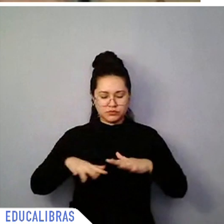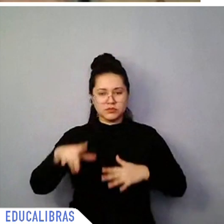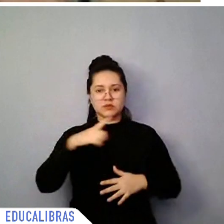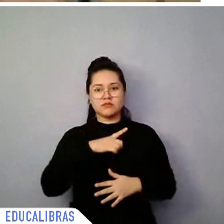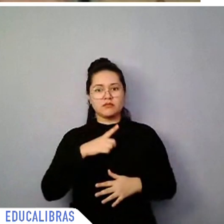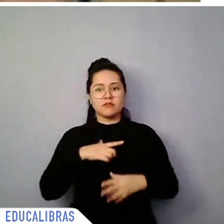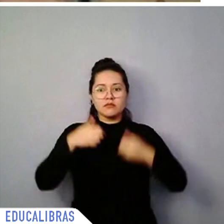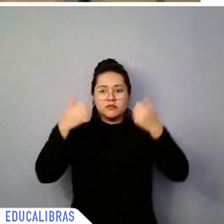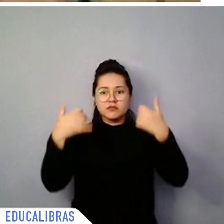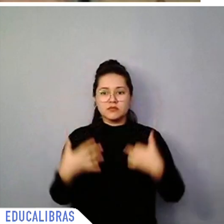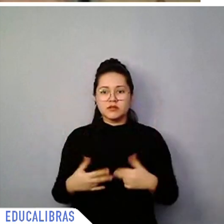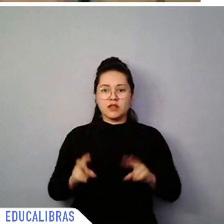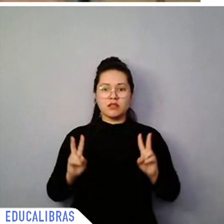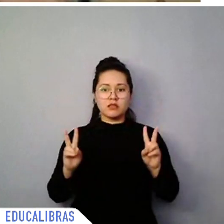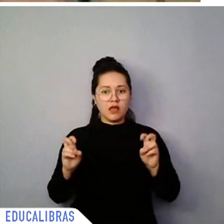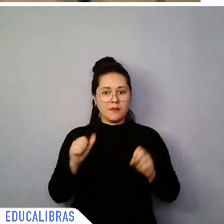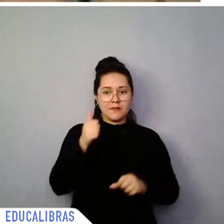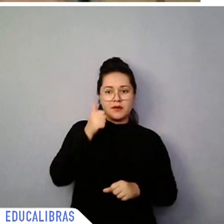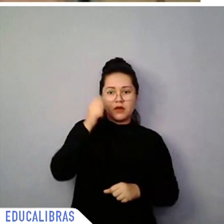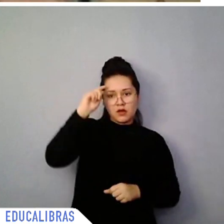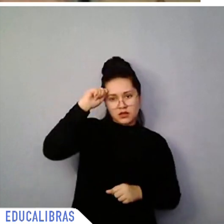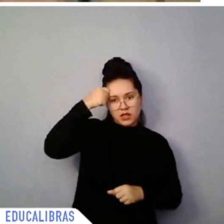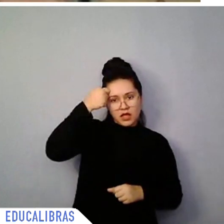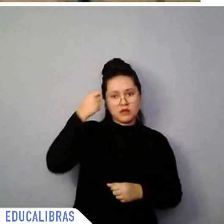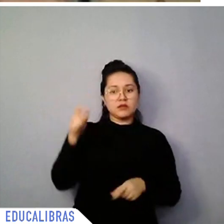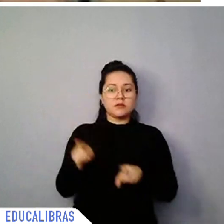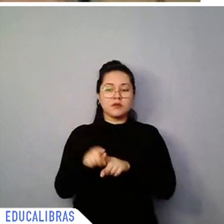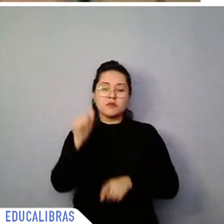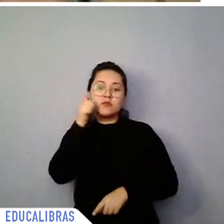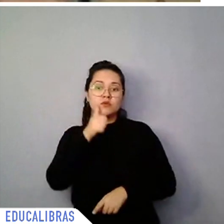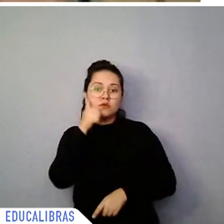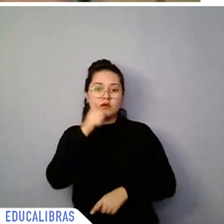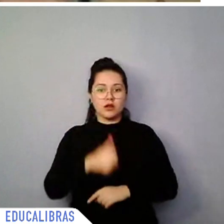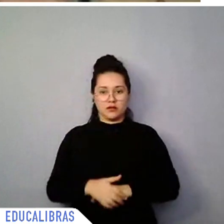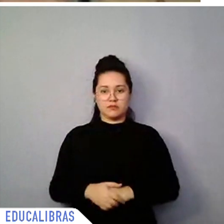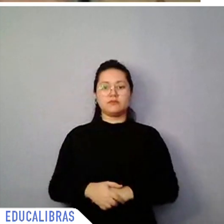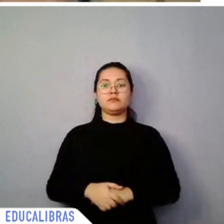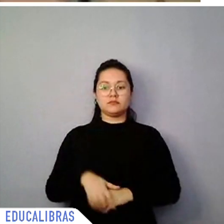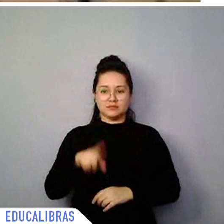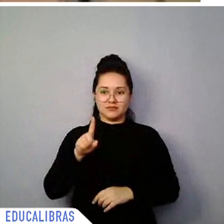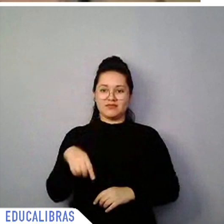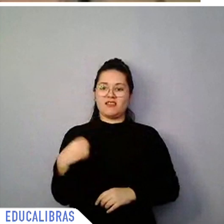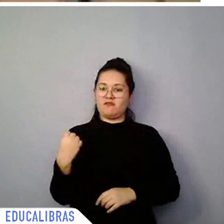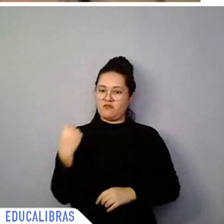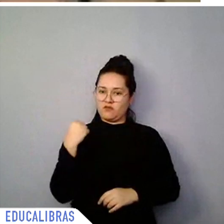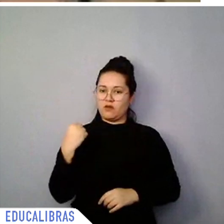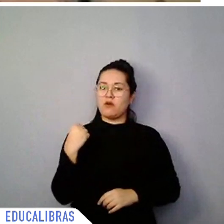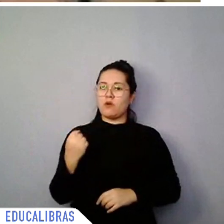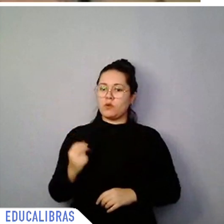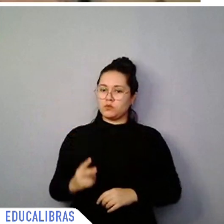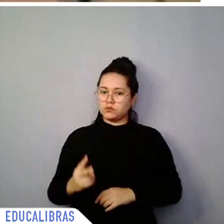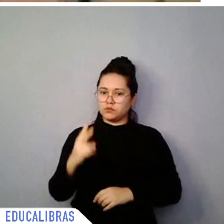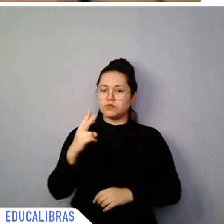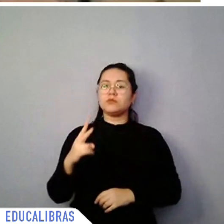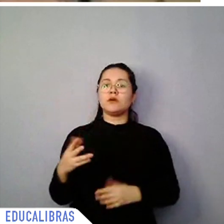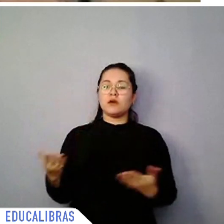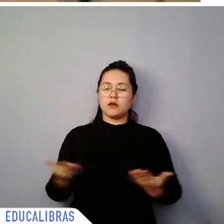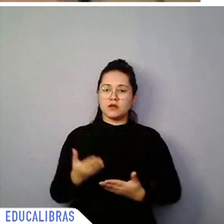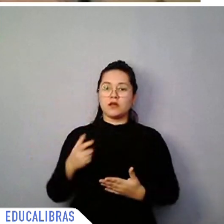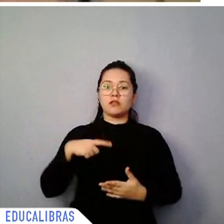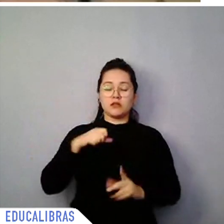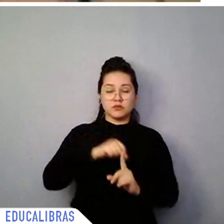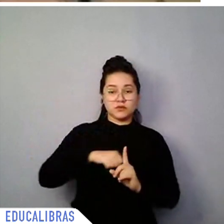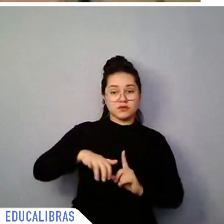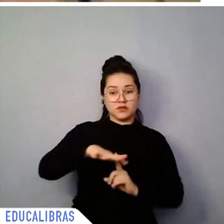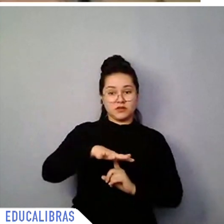that. And I come out to talk very often to talk about the Black people and